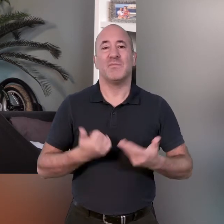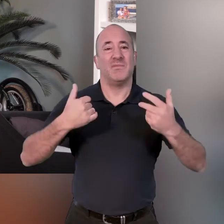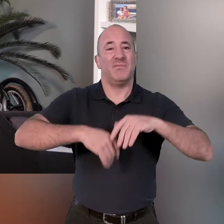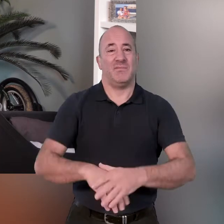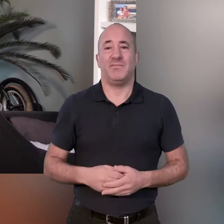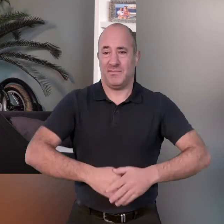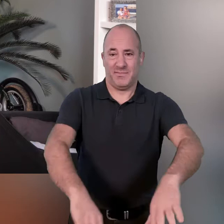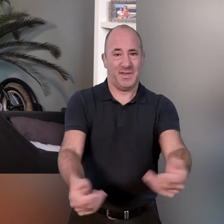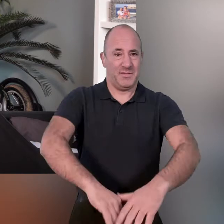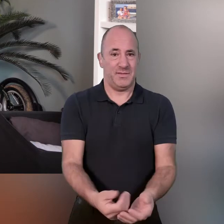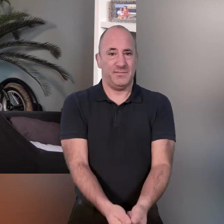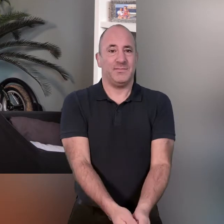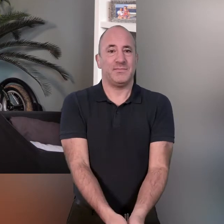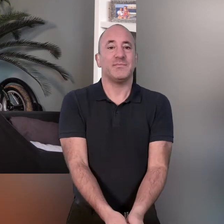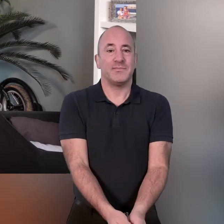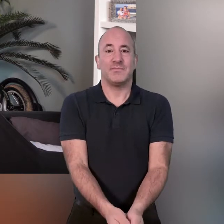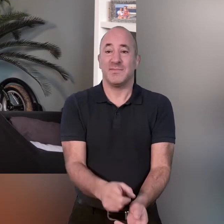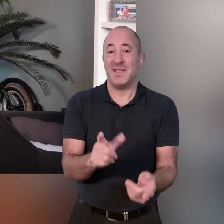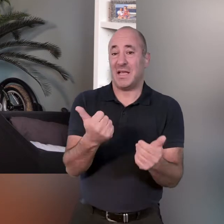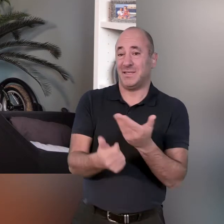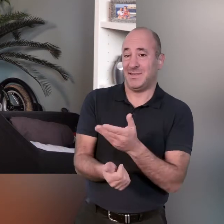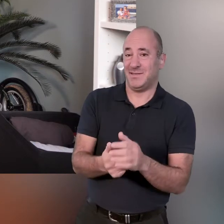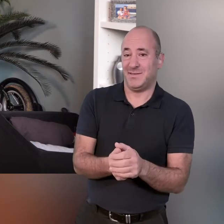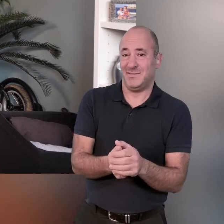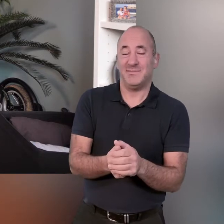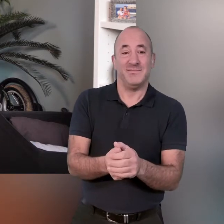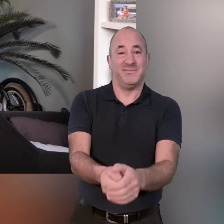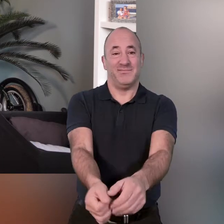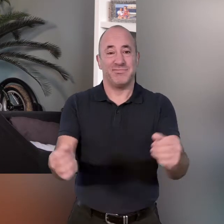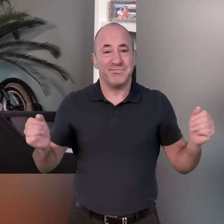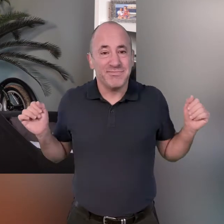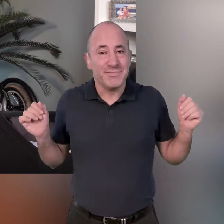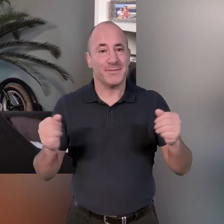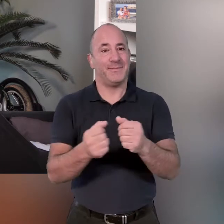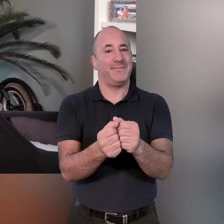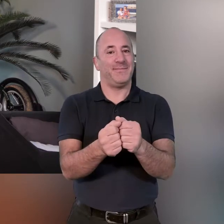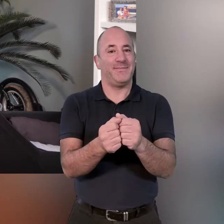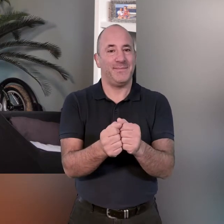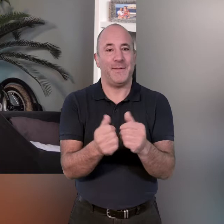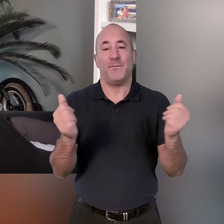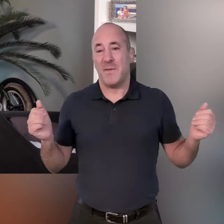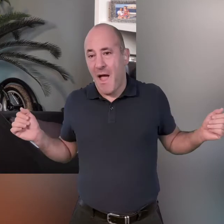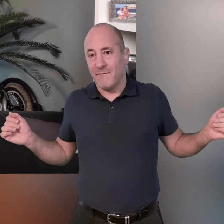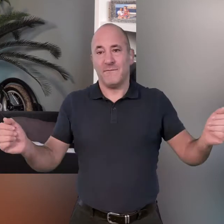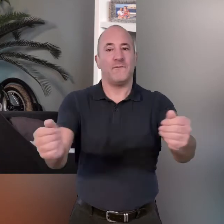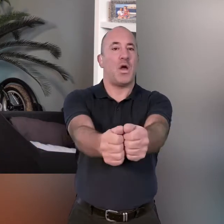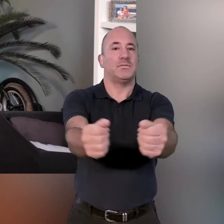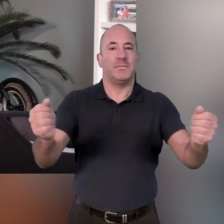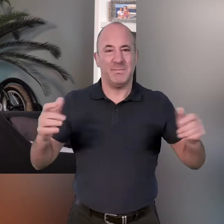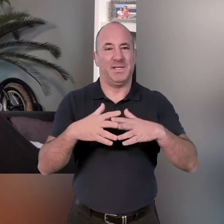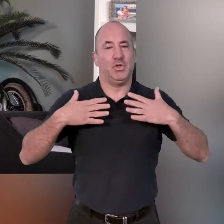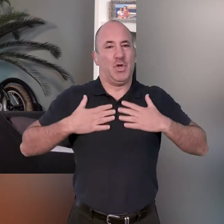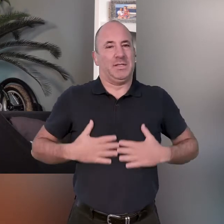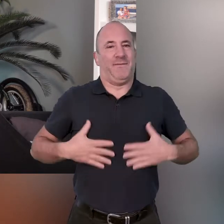All right, let's take our arms out in front of us, nice and straight, and then we're going to bring them back behind us here, and then bringing it back to the front, making